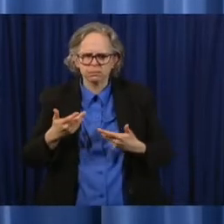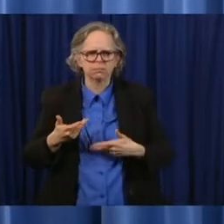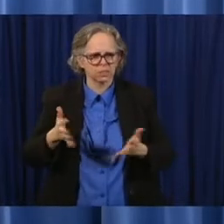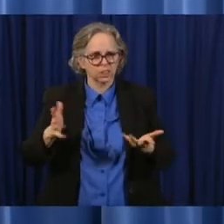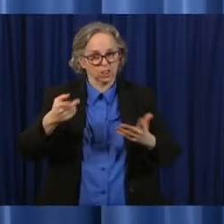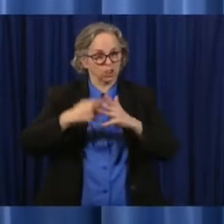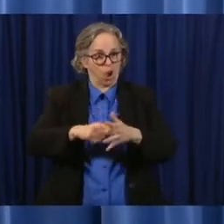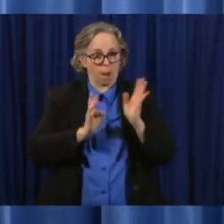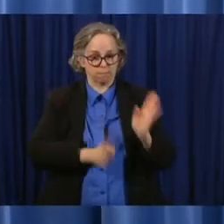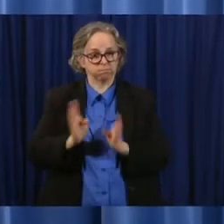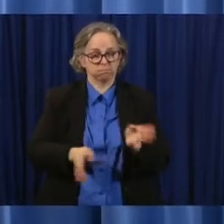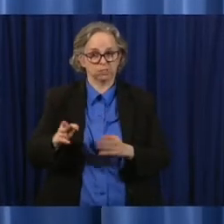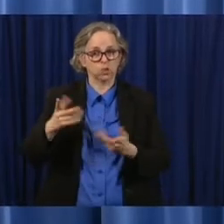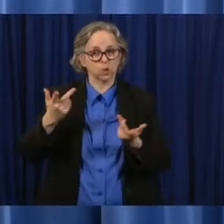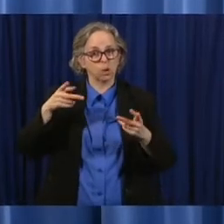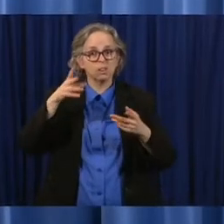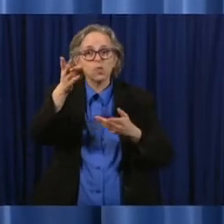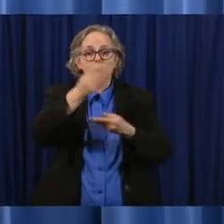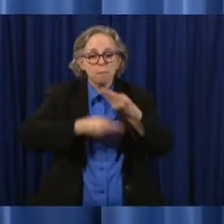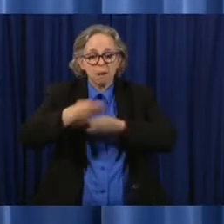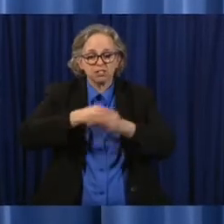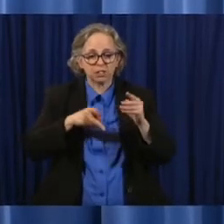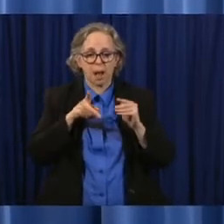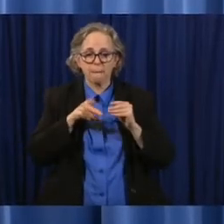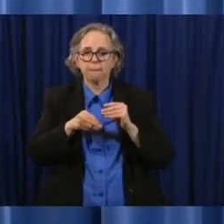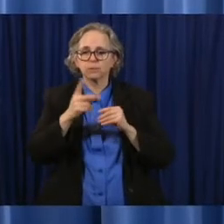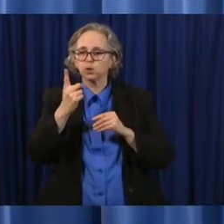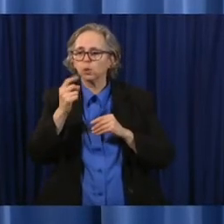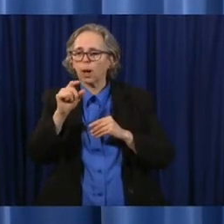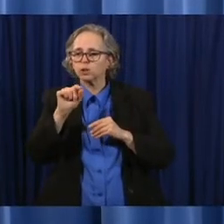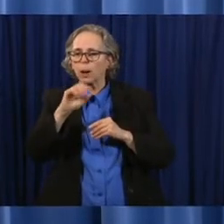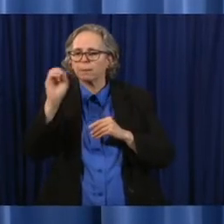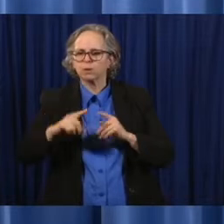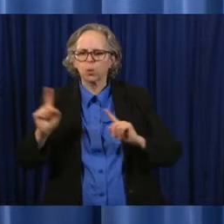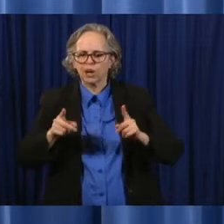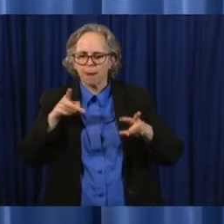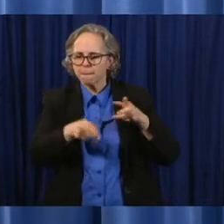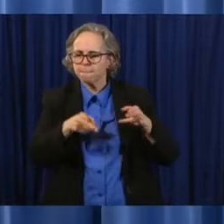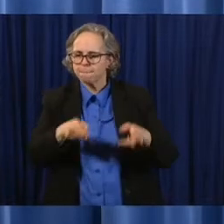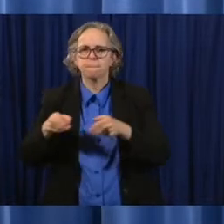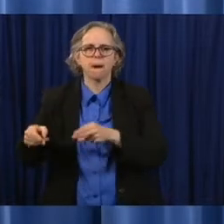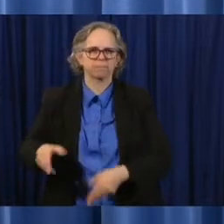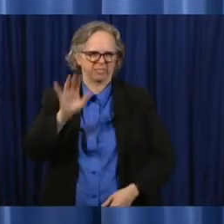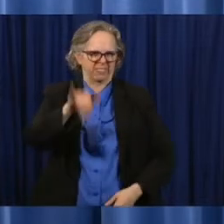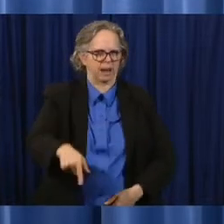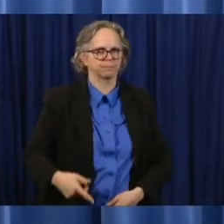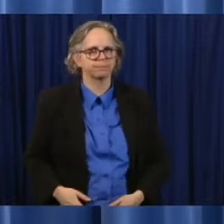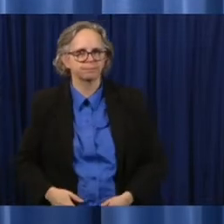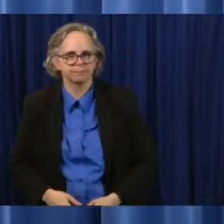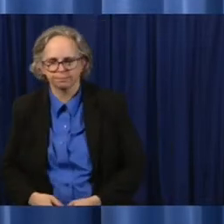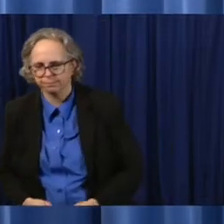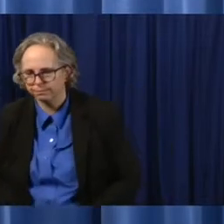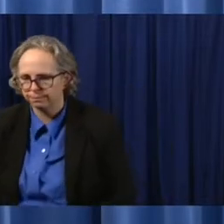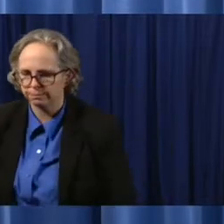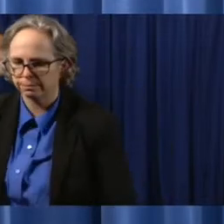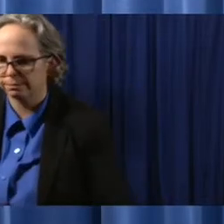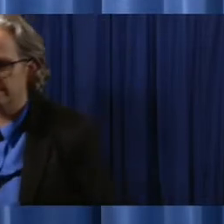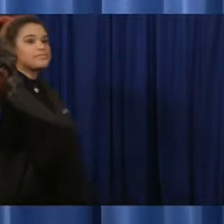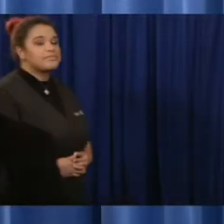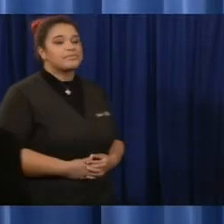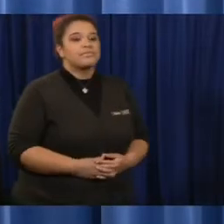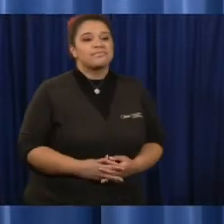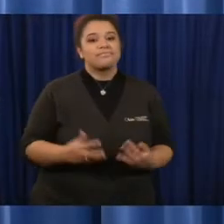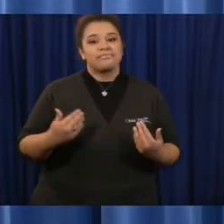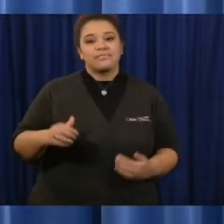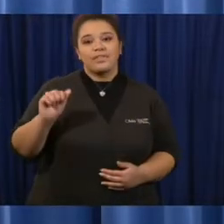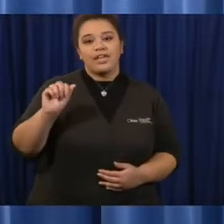We have to do it. Adrienne Robbins, NBC4. My question's for the governor or the lieutenant governor. We're hearing from